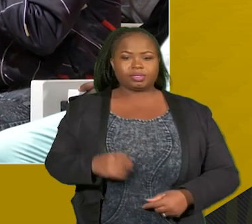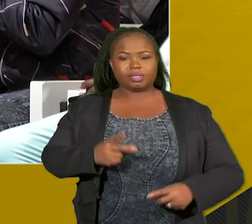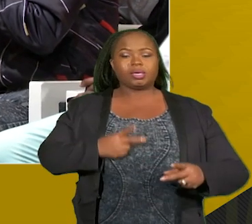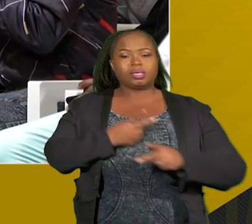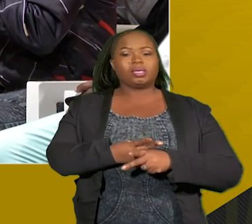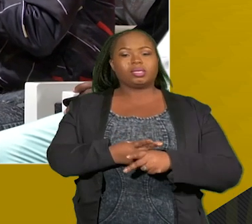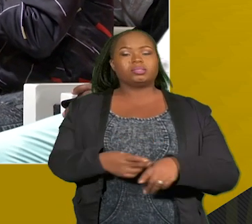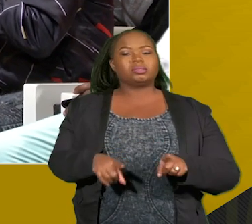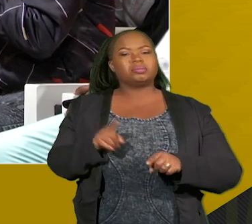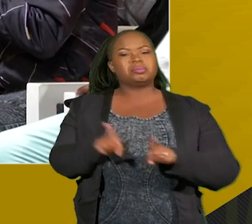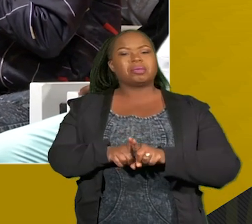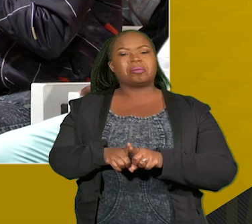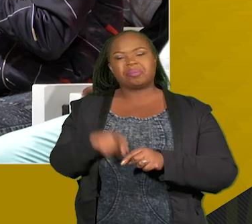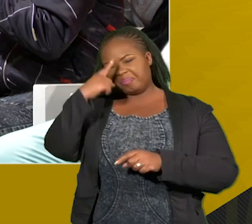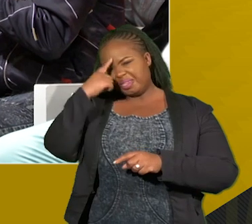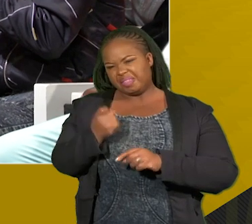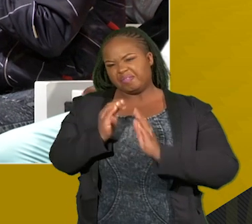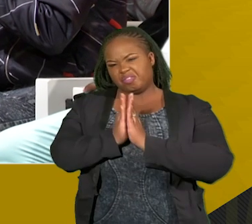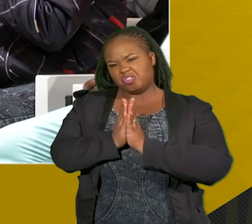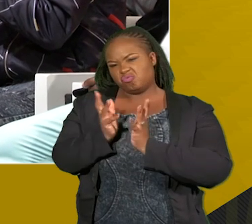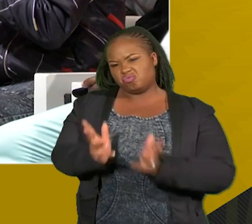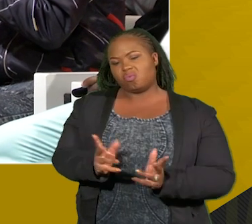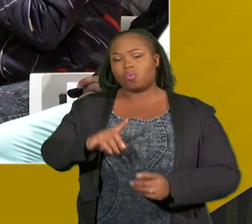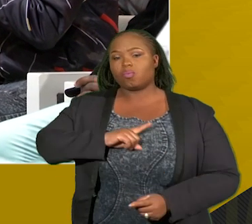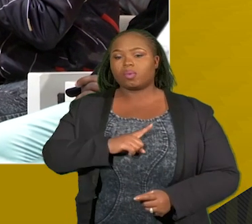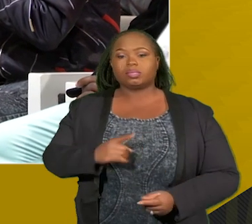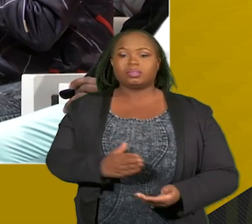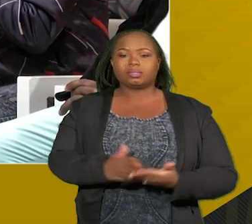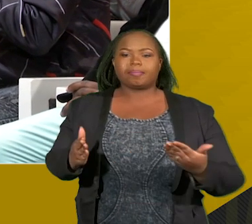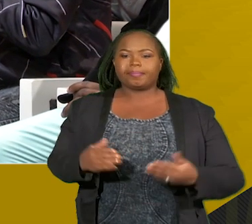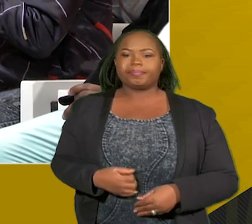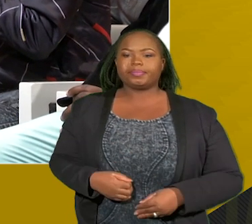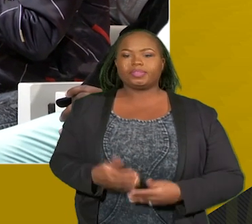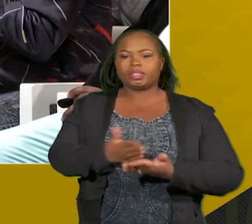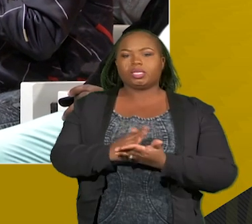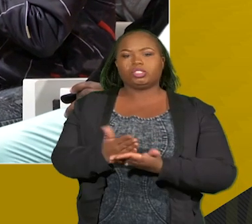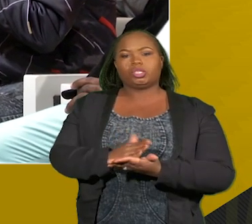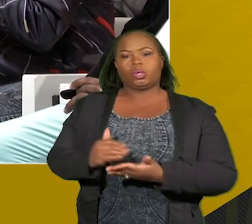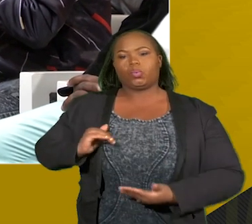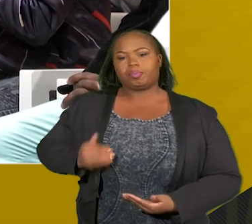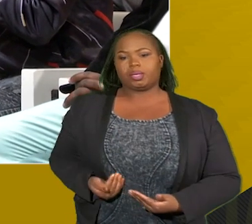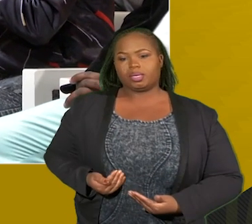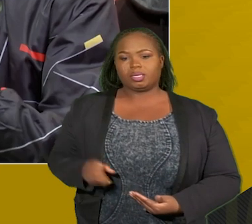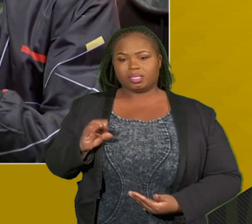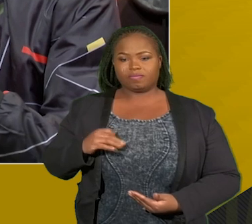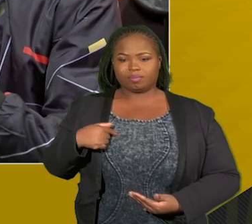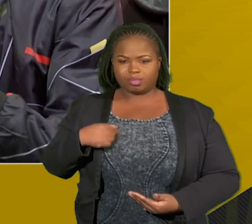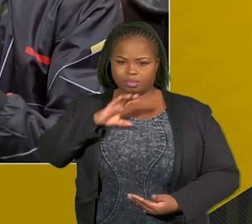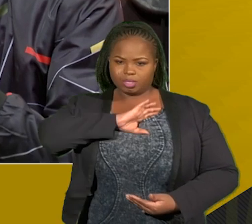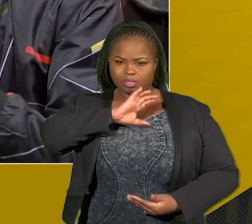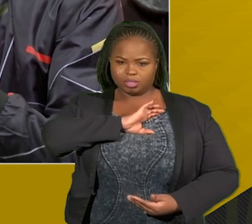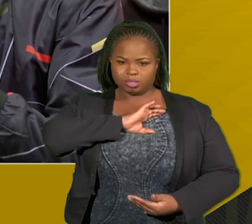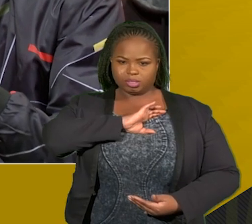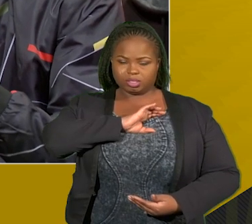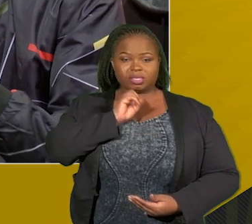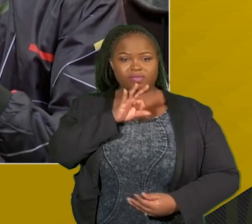too. Kona ma religion, you find they say women, maybe I'm a Christian, I'll put it like it,